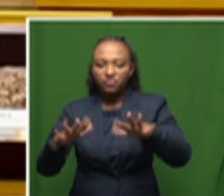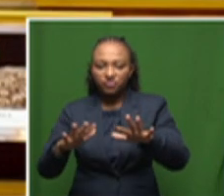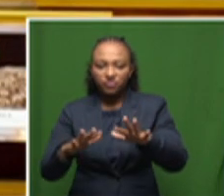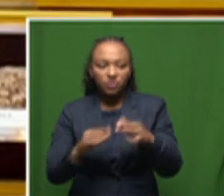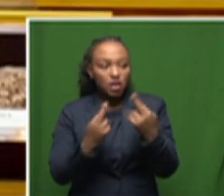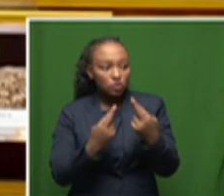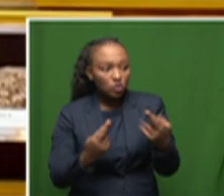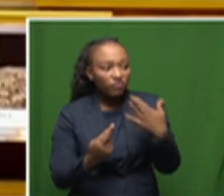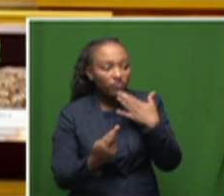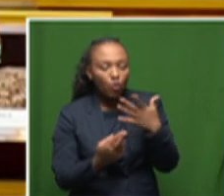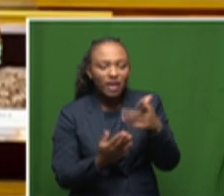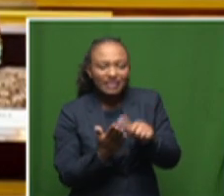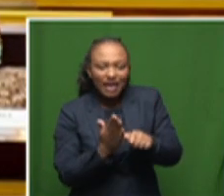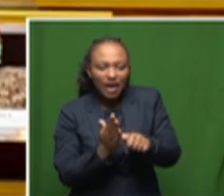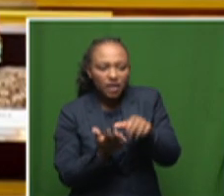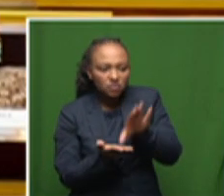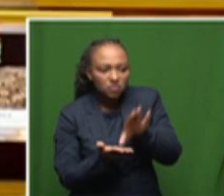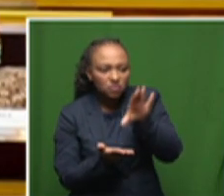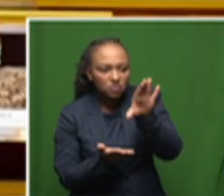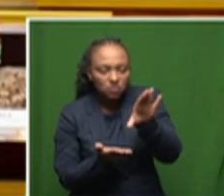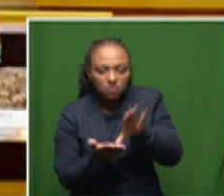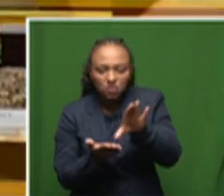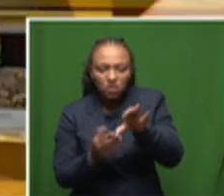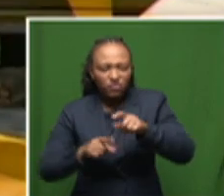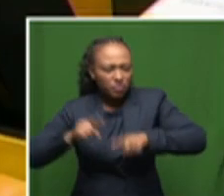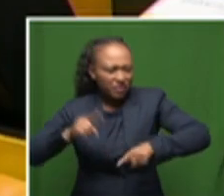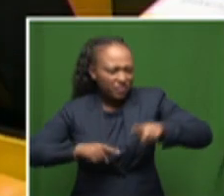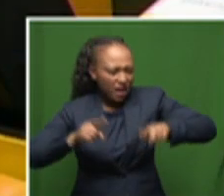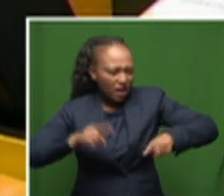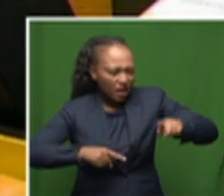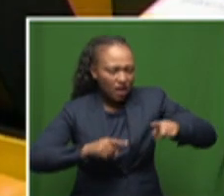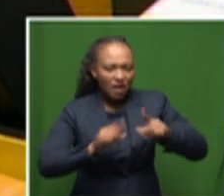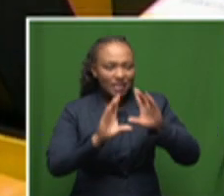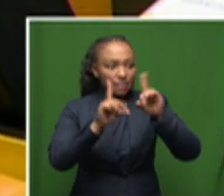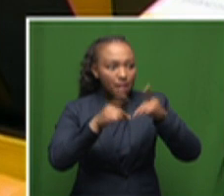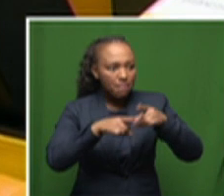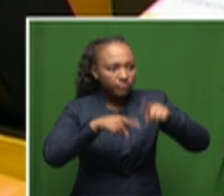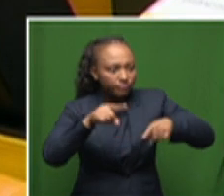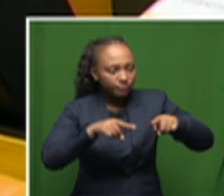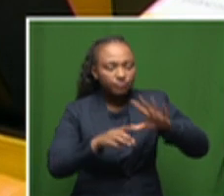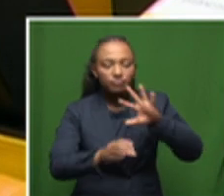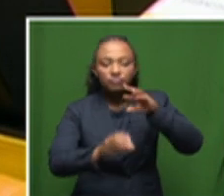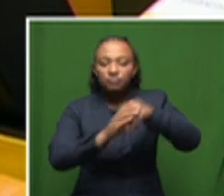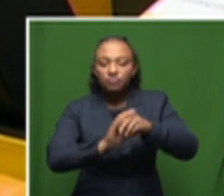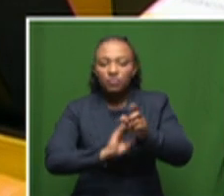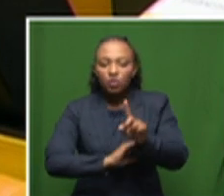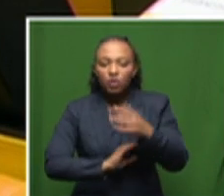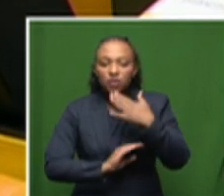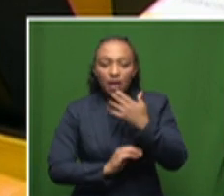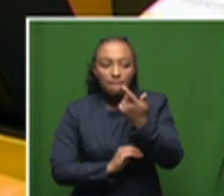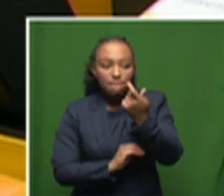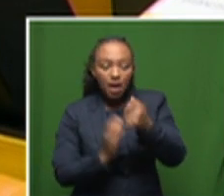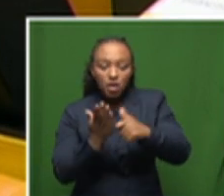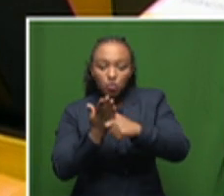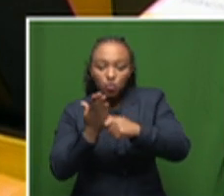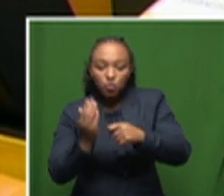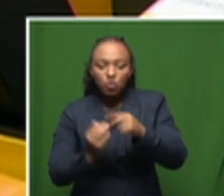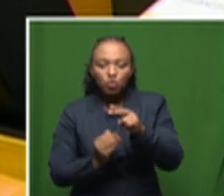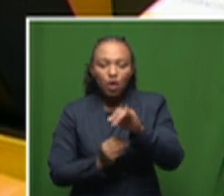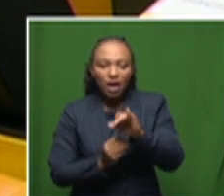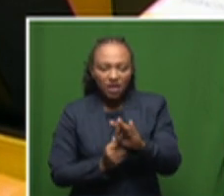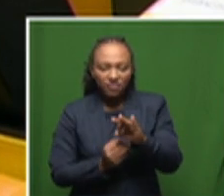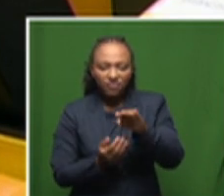the relief package came from a variety of sources, including drawing down the UIF